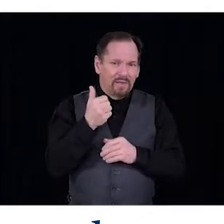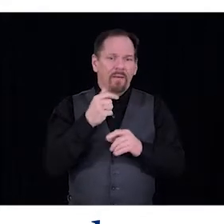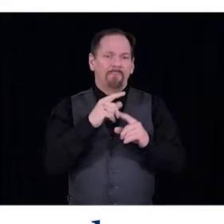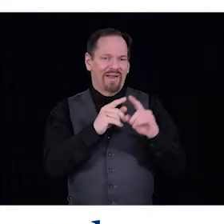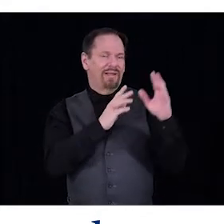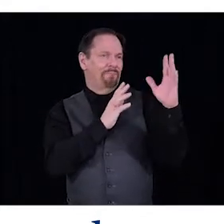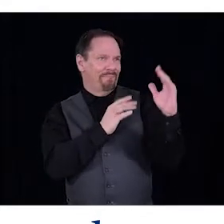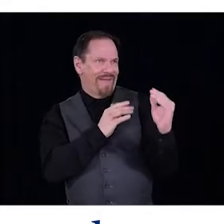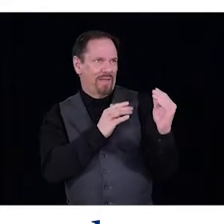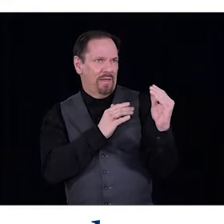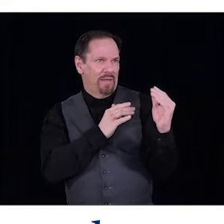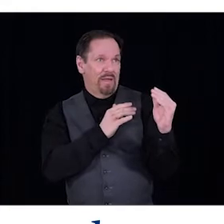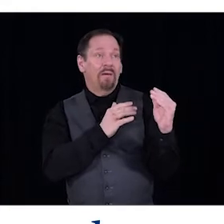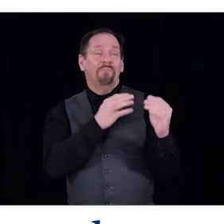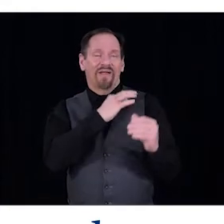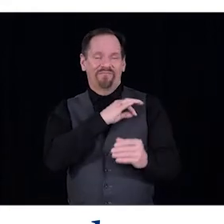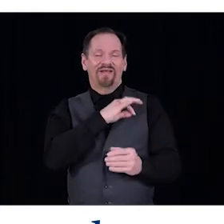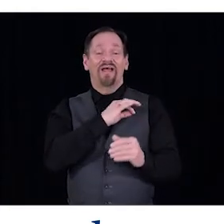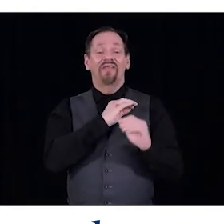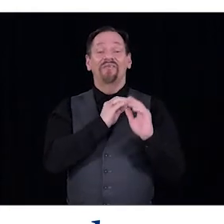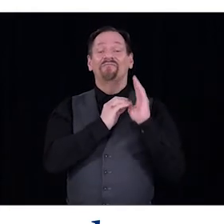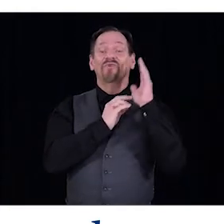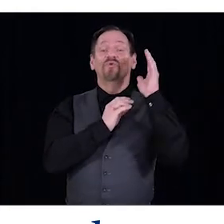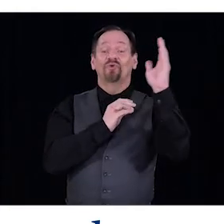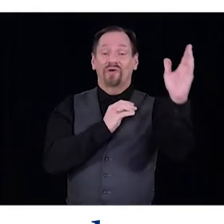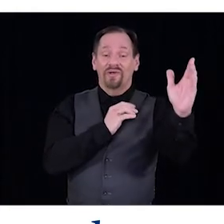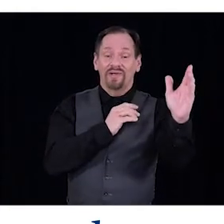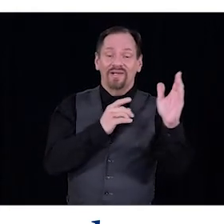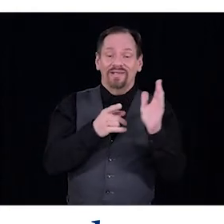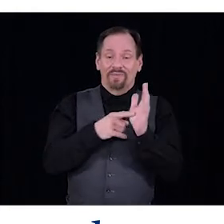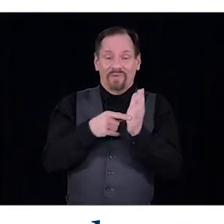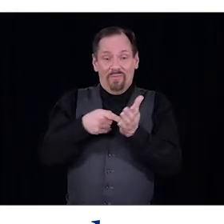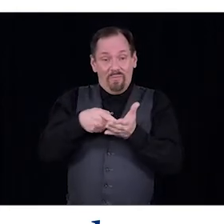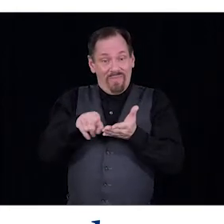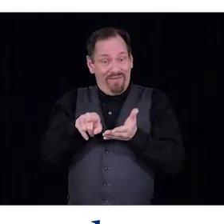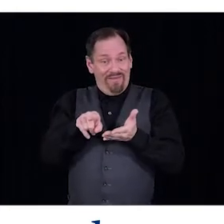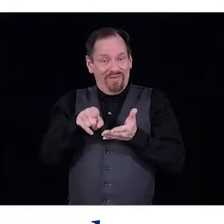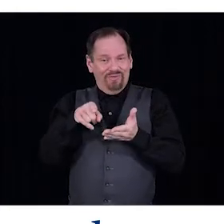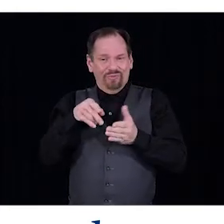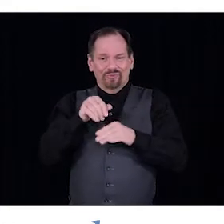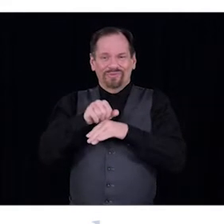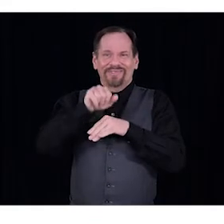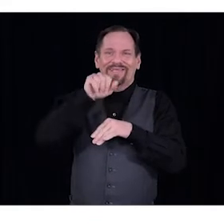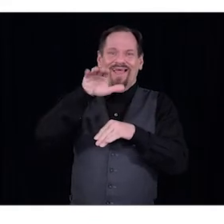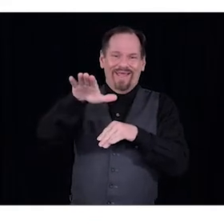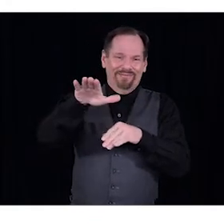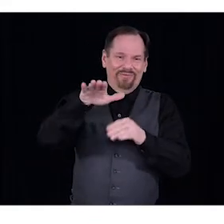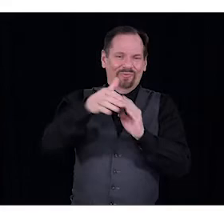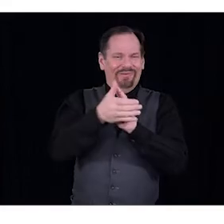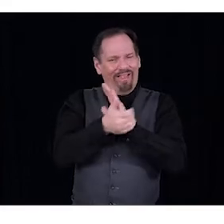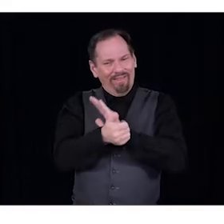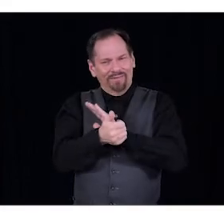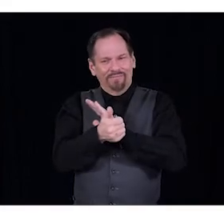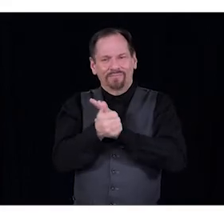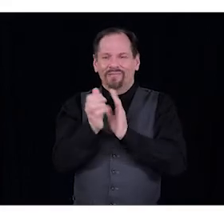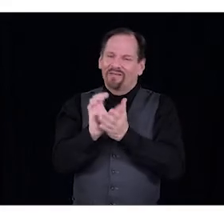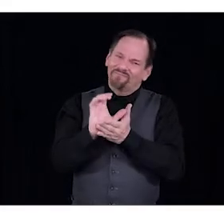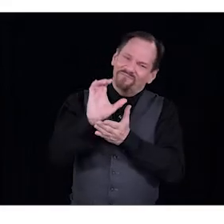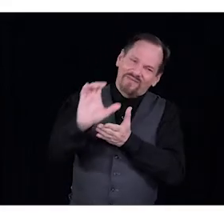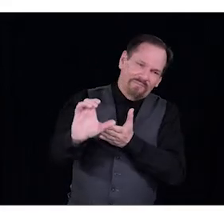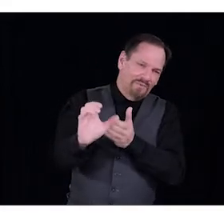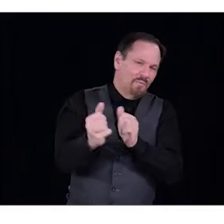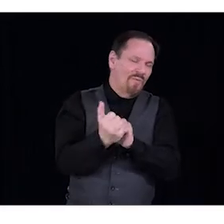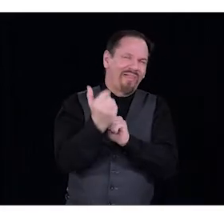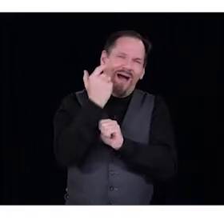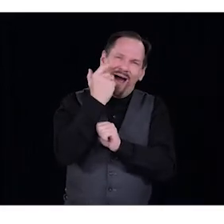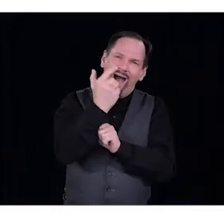on the morrow. It sometimes pays to send our argosies across the seas to make investments with an eye